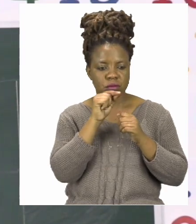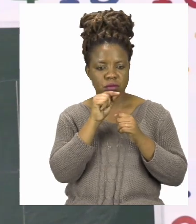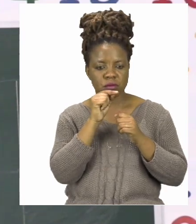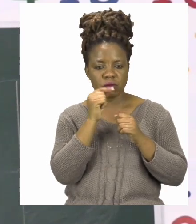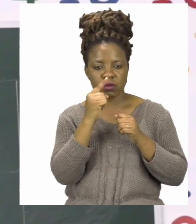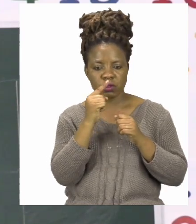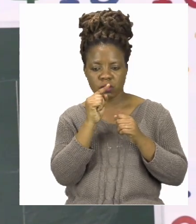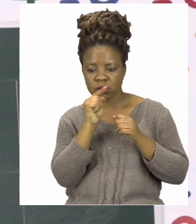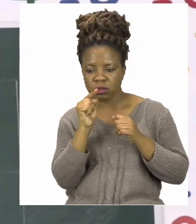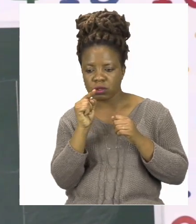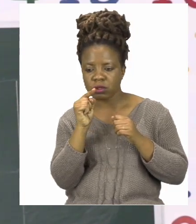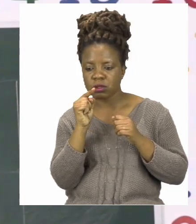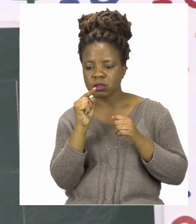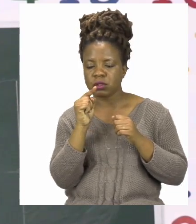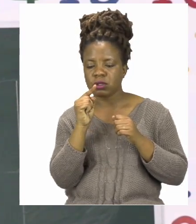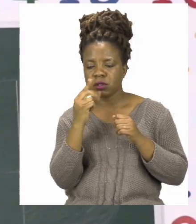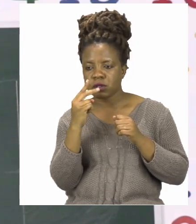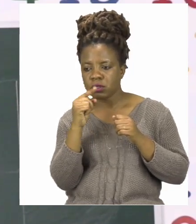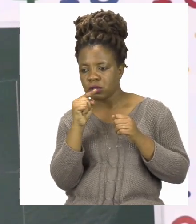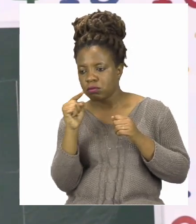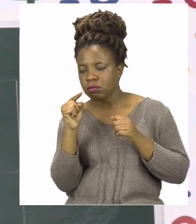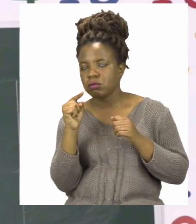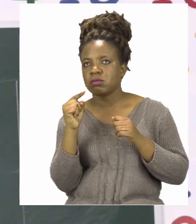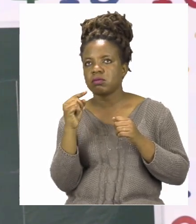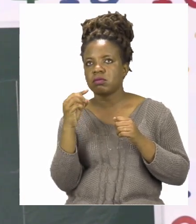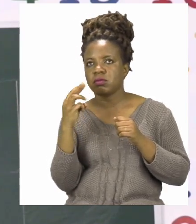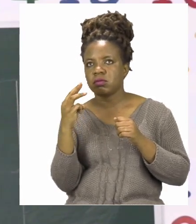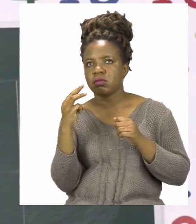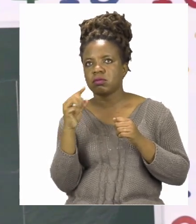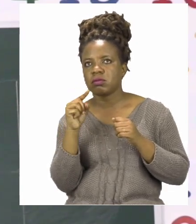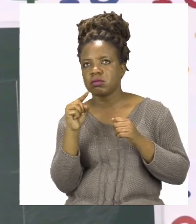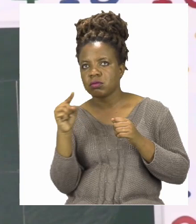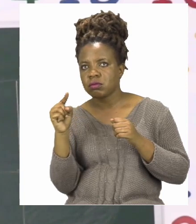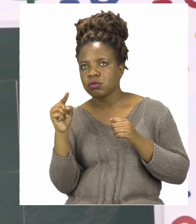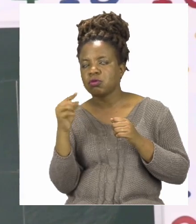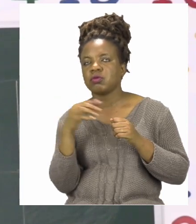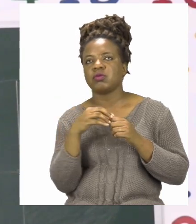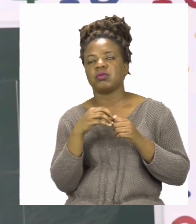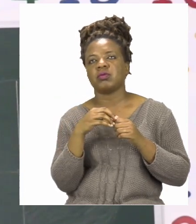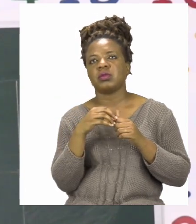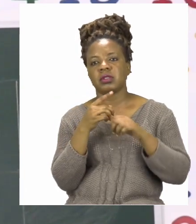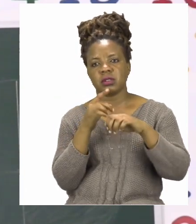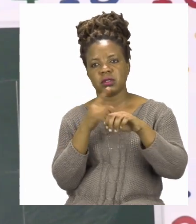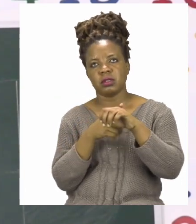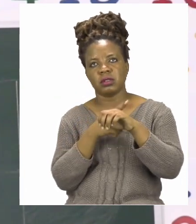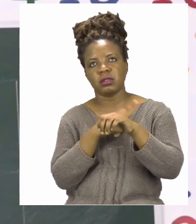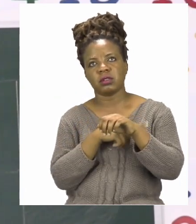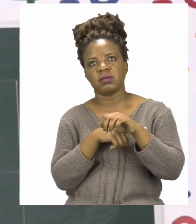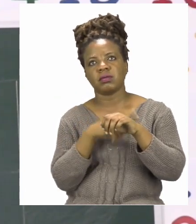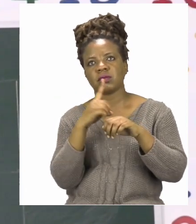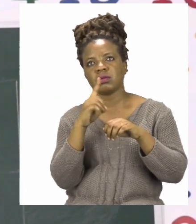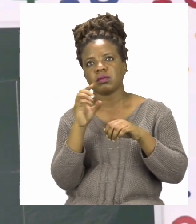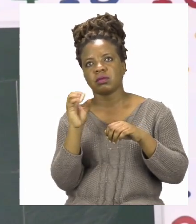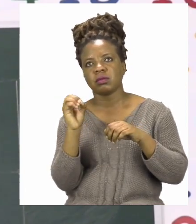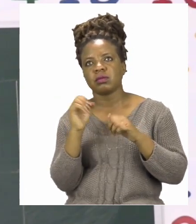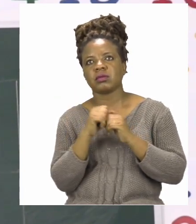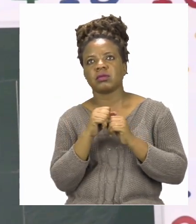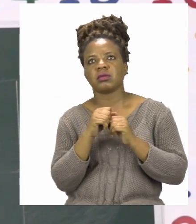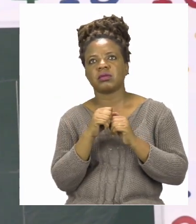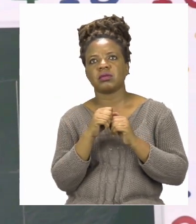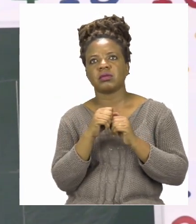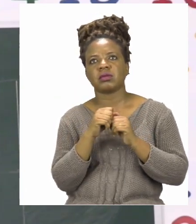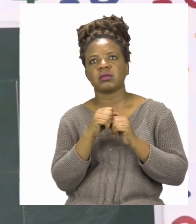get to 10, it will show you the number 10. So here we have 10,